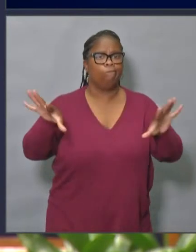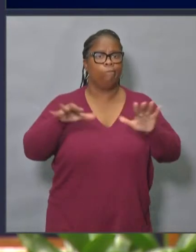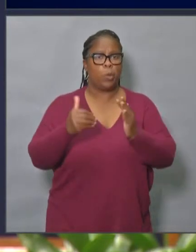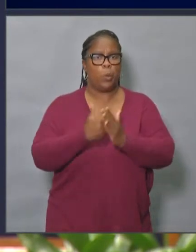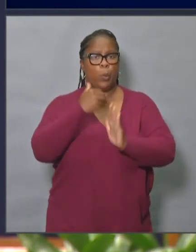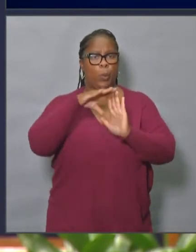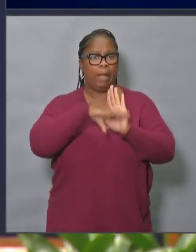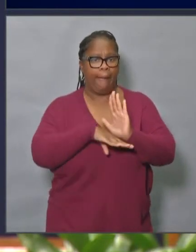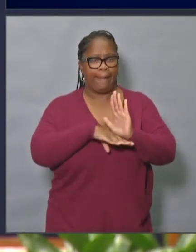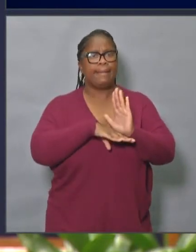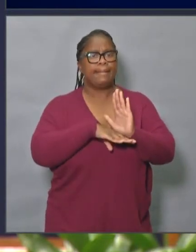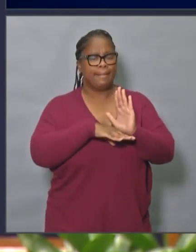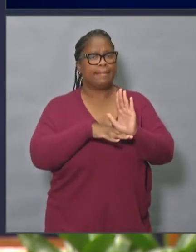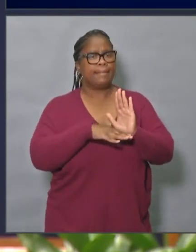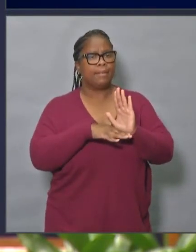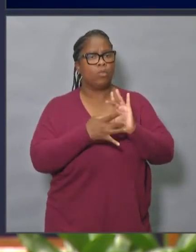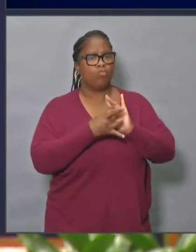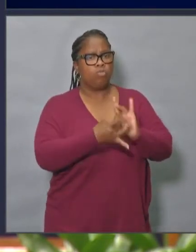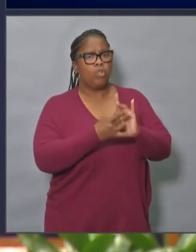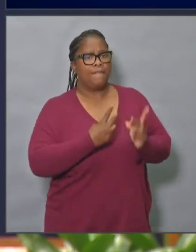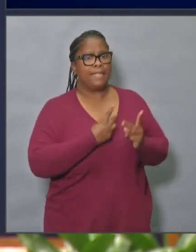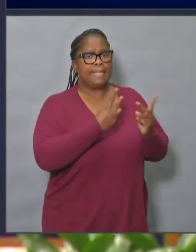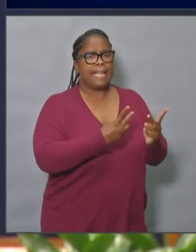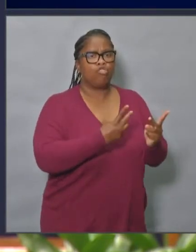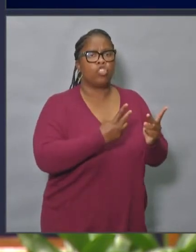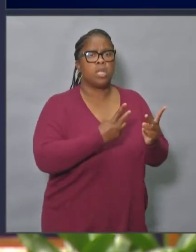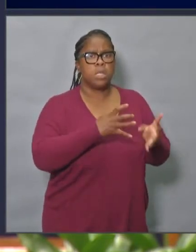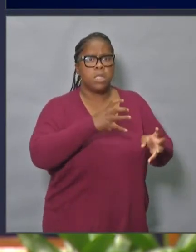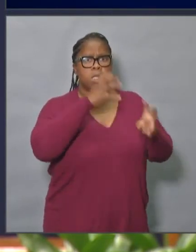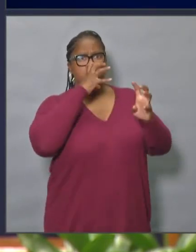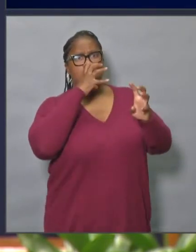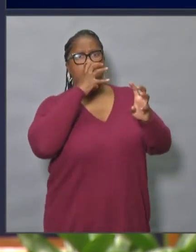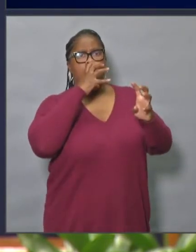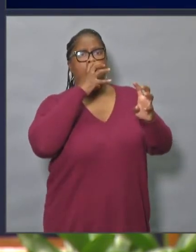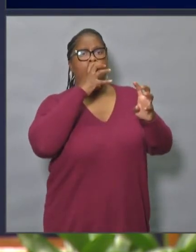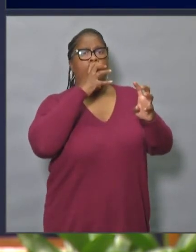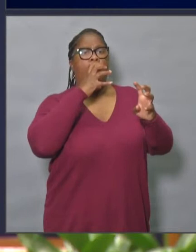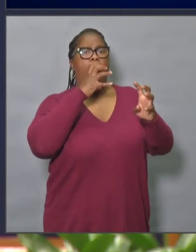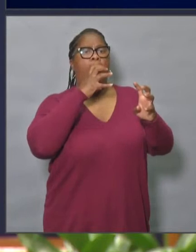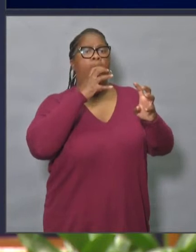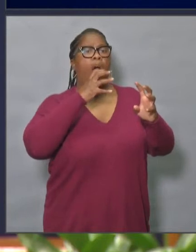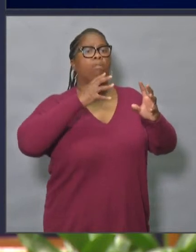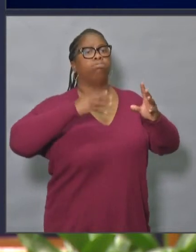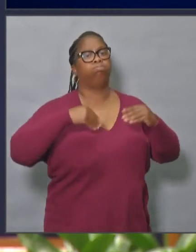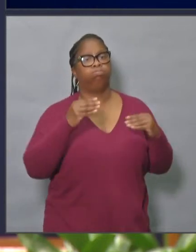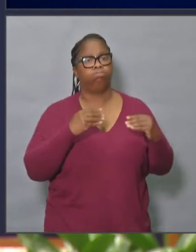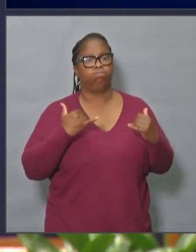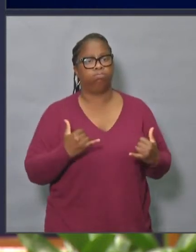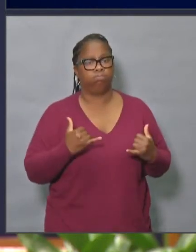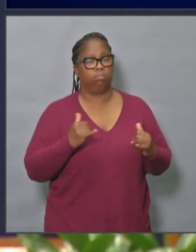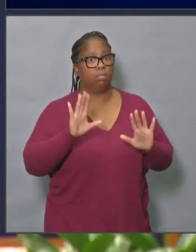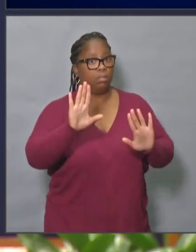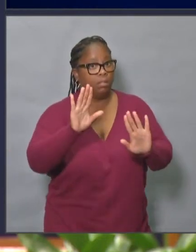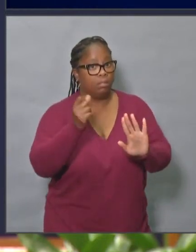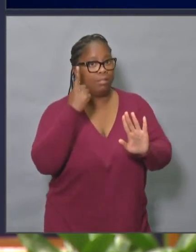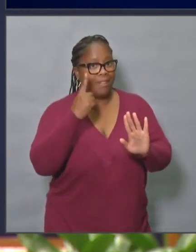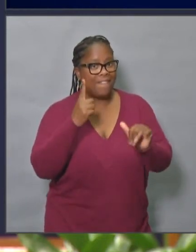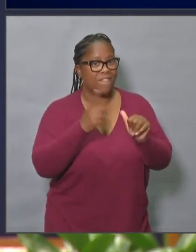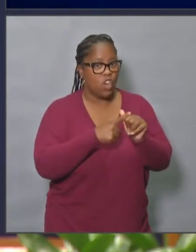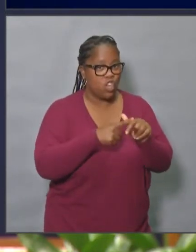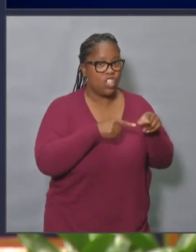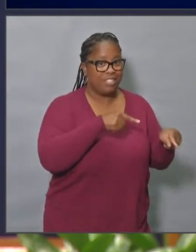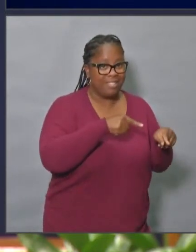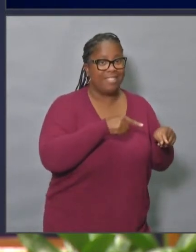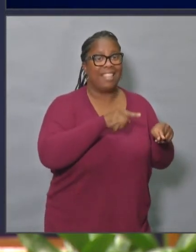visitation restrictions to be eased, but only after a facility has successfully reestablished limited communal